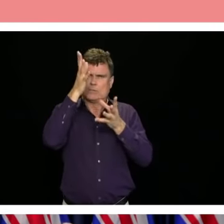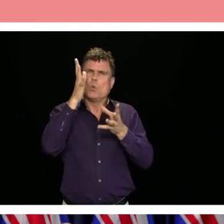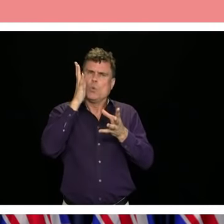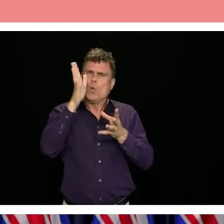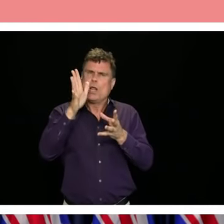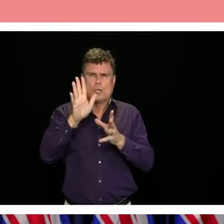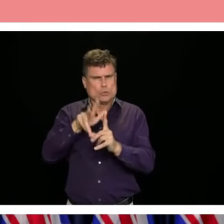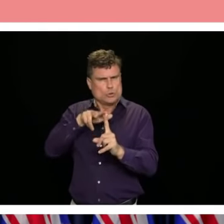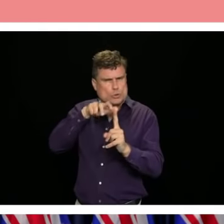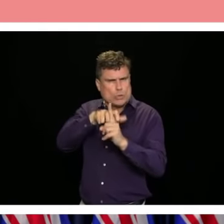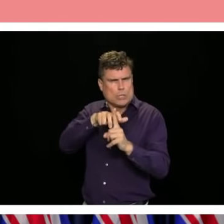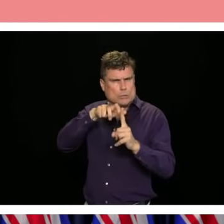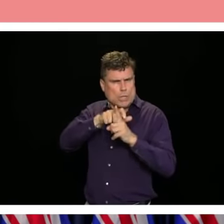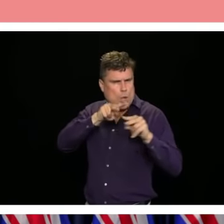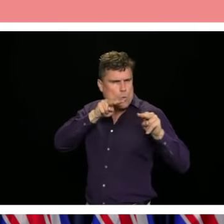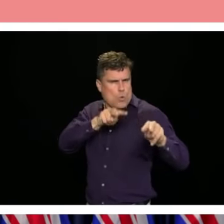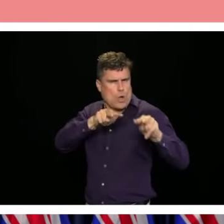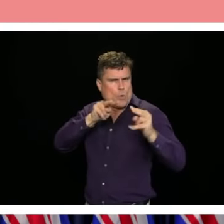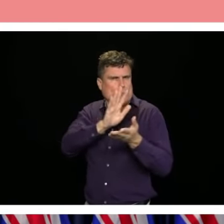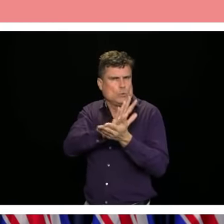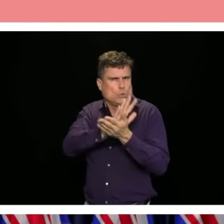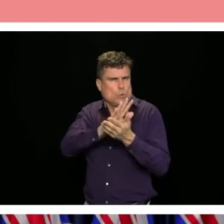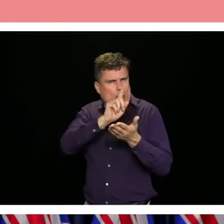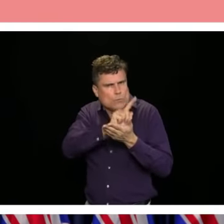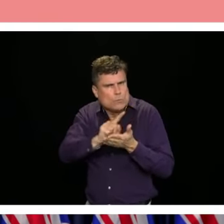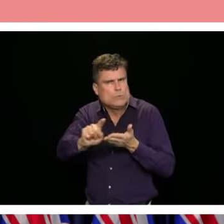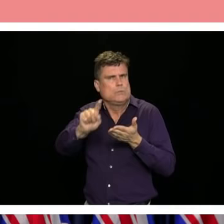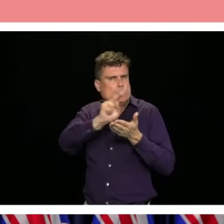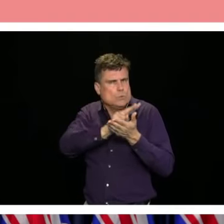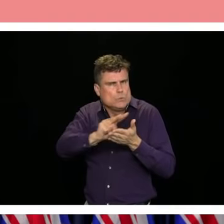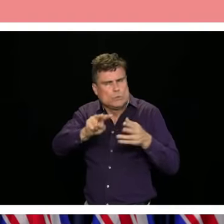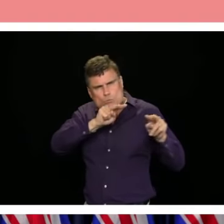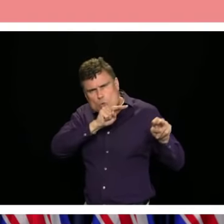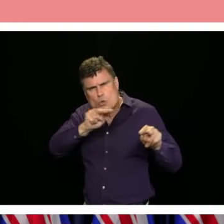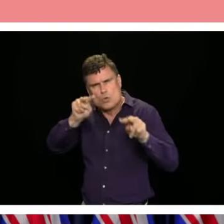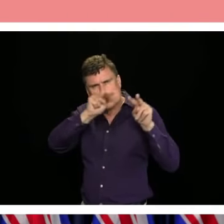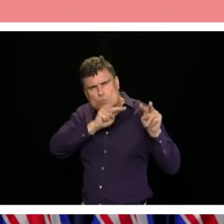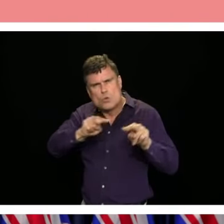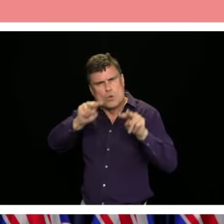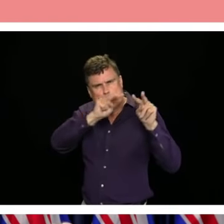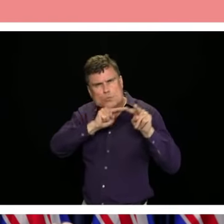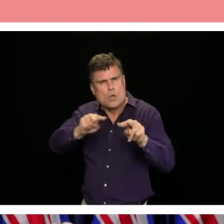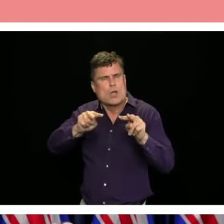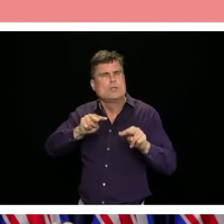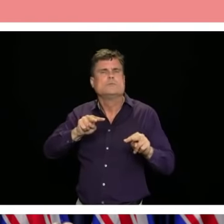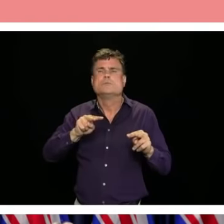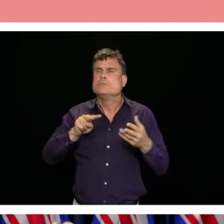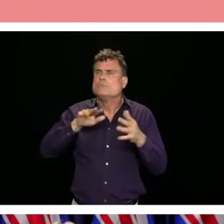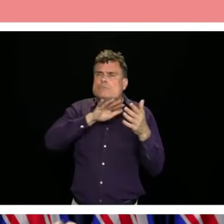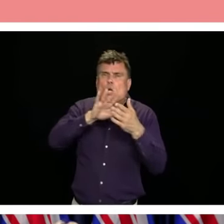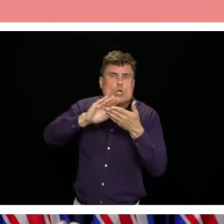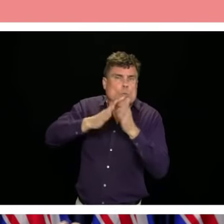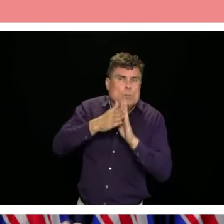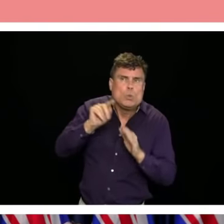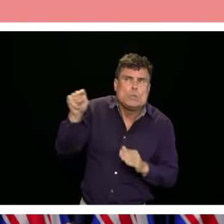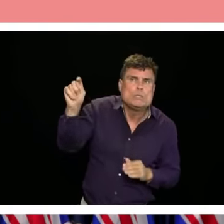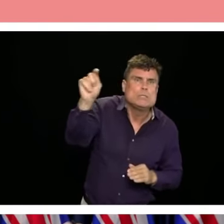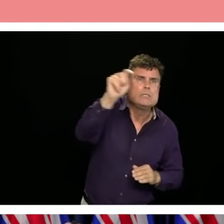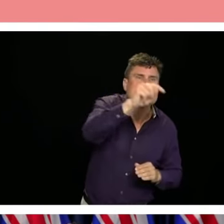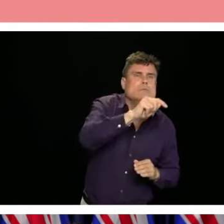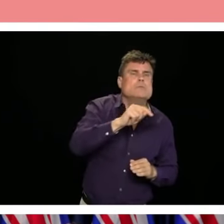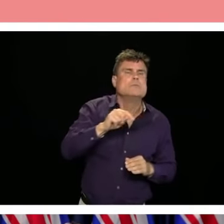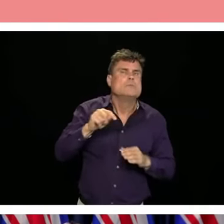we would prevent a rapid increase in epidemic growth. So these are the types of things that help us